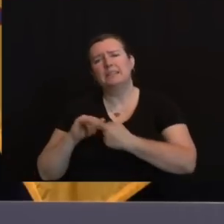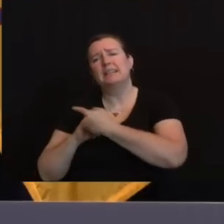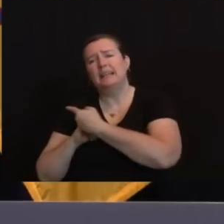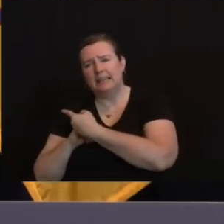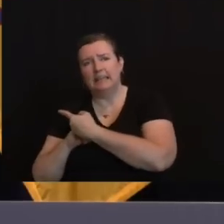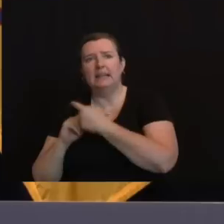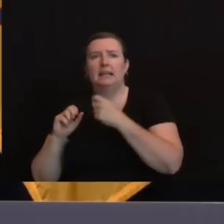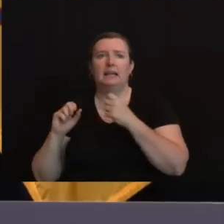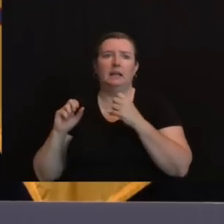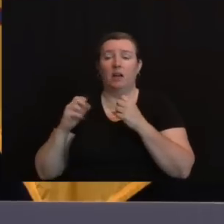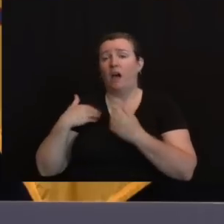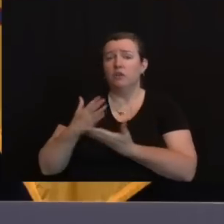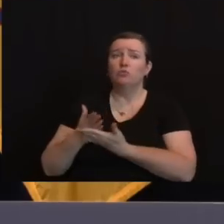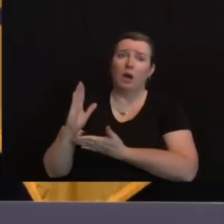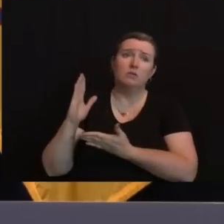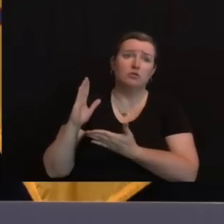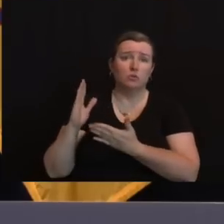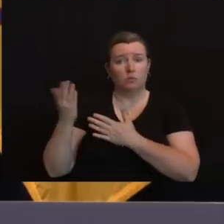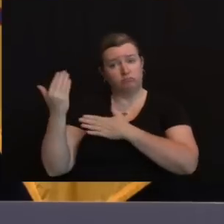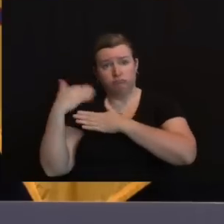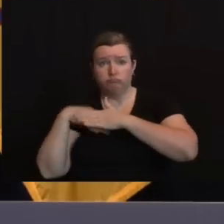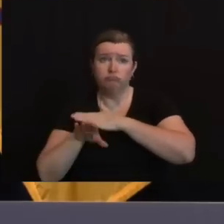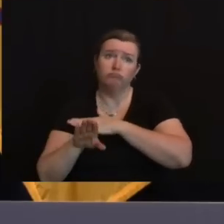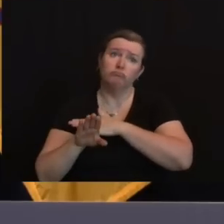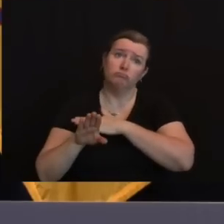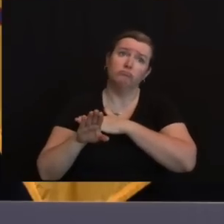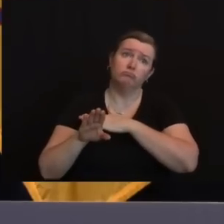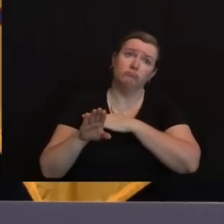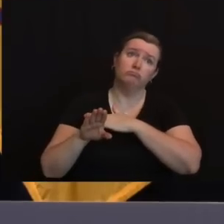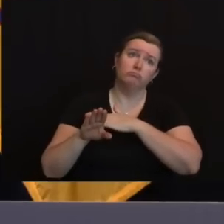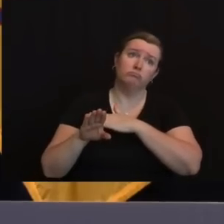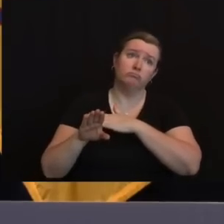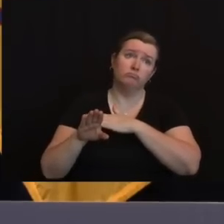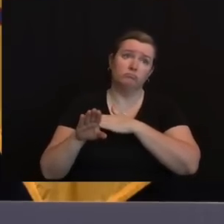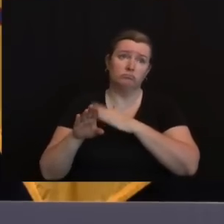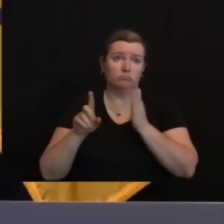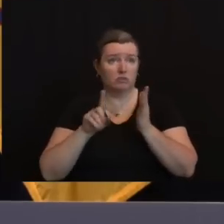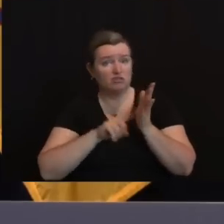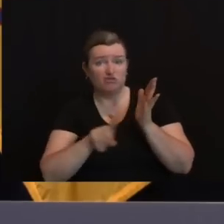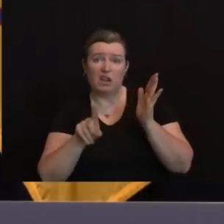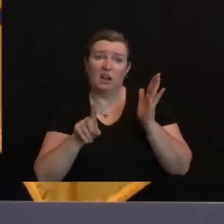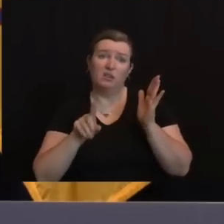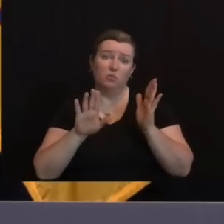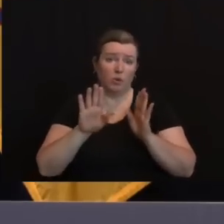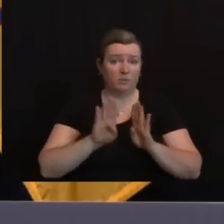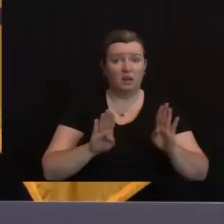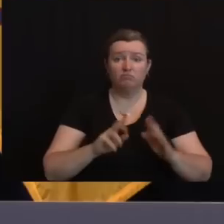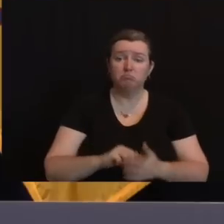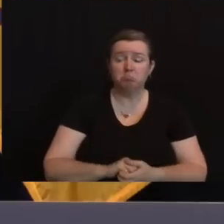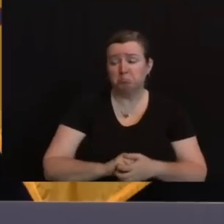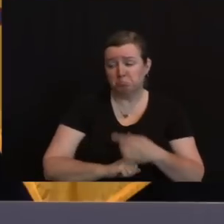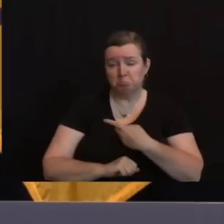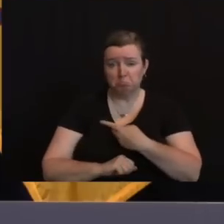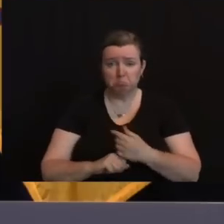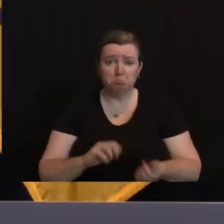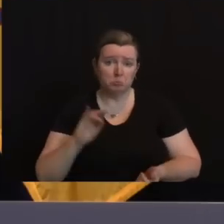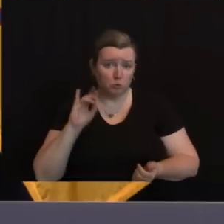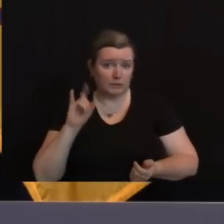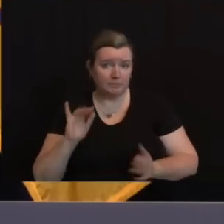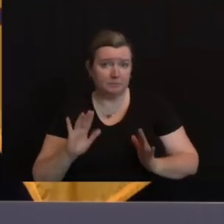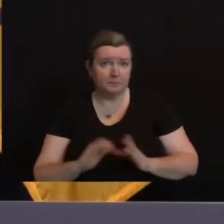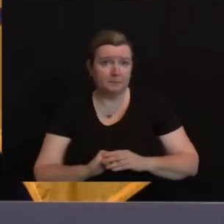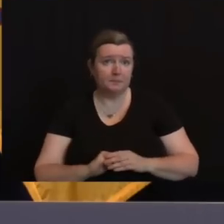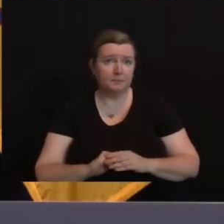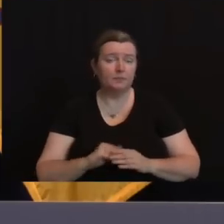and the right to be able to go in explicitly to individual behavior, and she reserves that right, and will use it if she has to. So